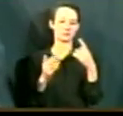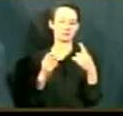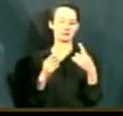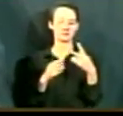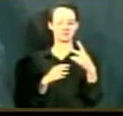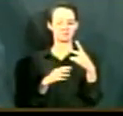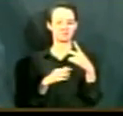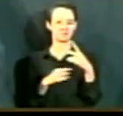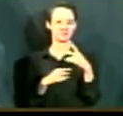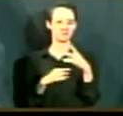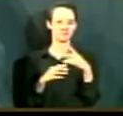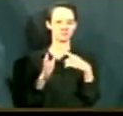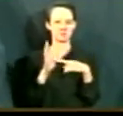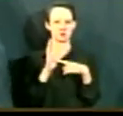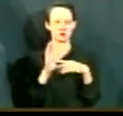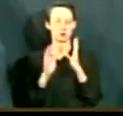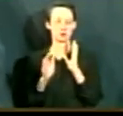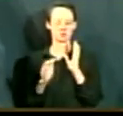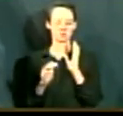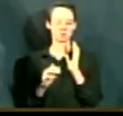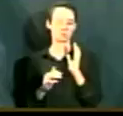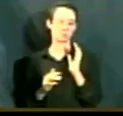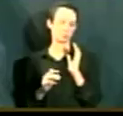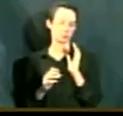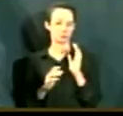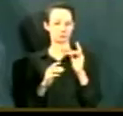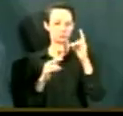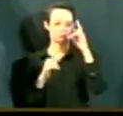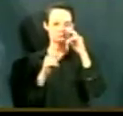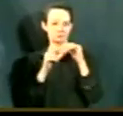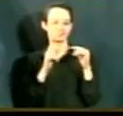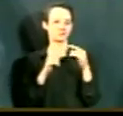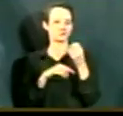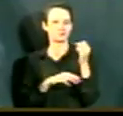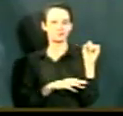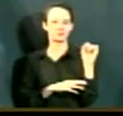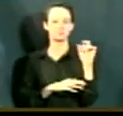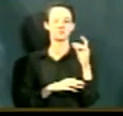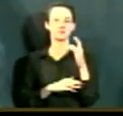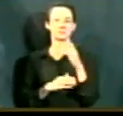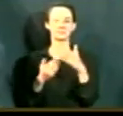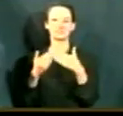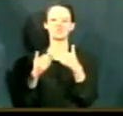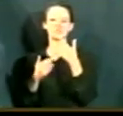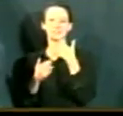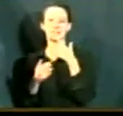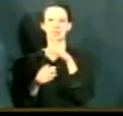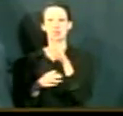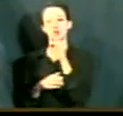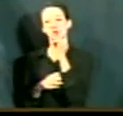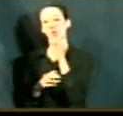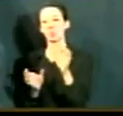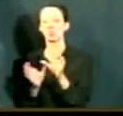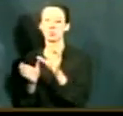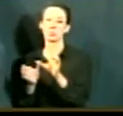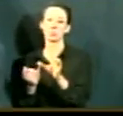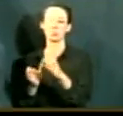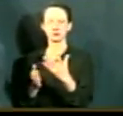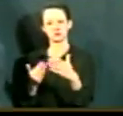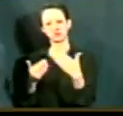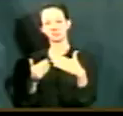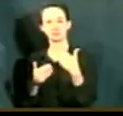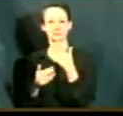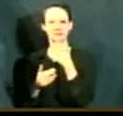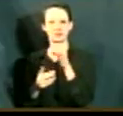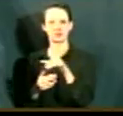the state is doing. It is so easy to say don't do. We need to come with some solutions. And I say that if